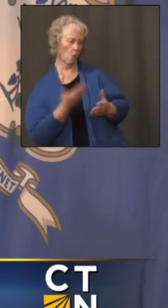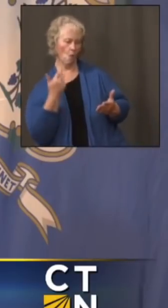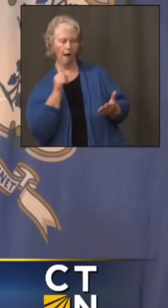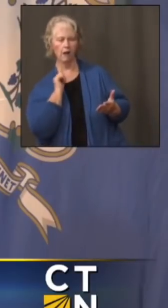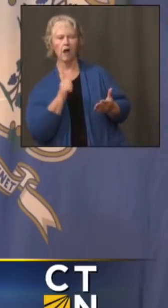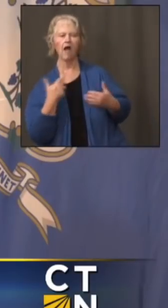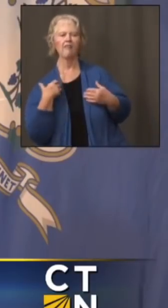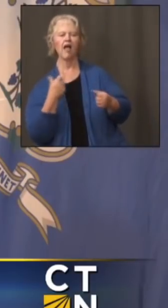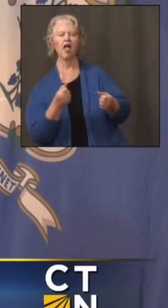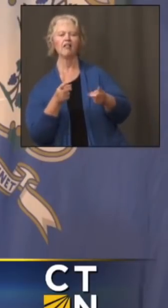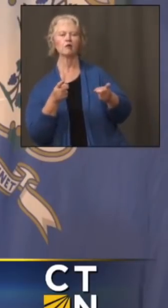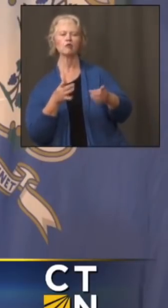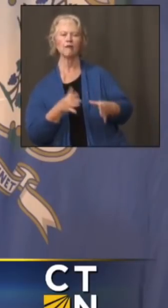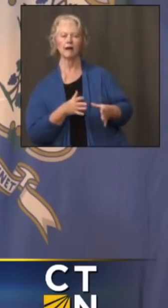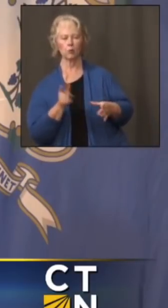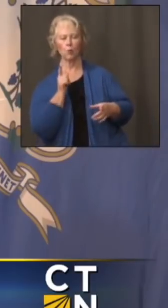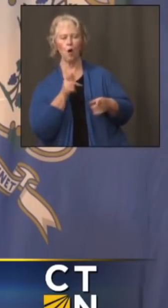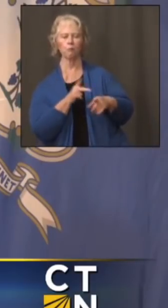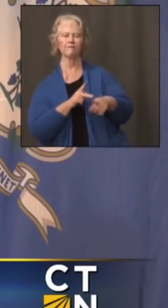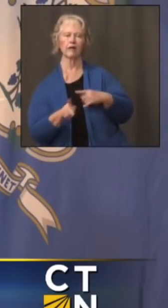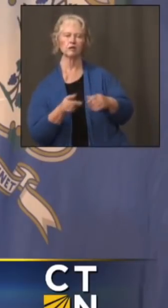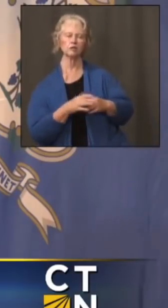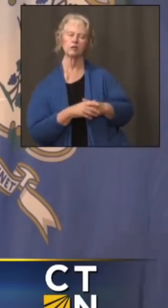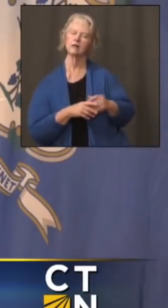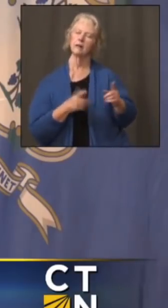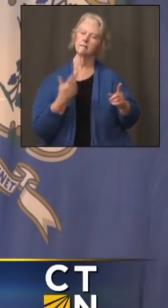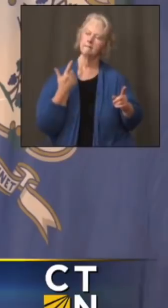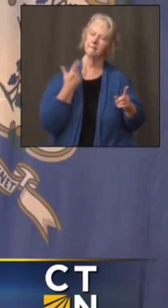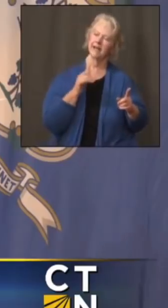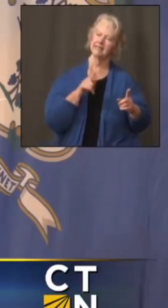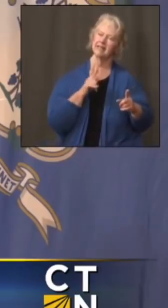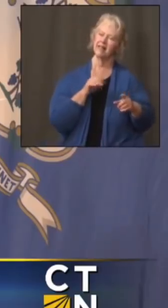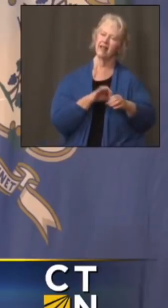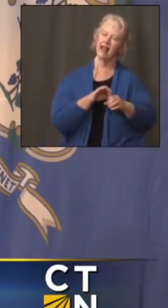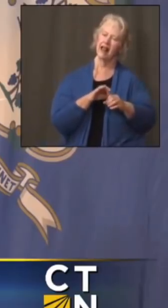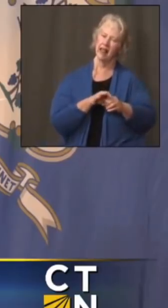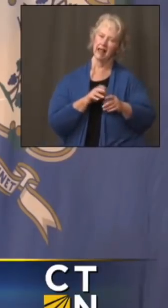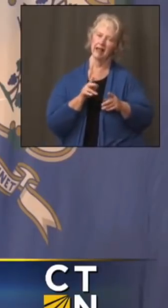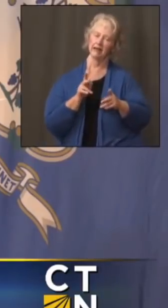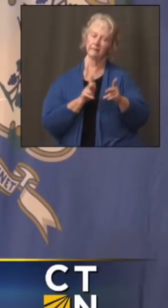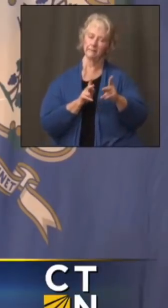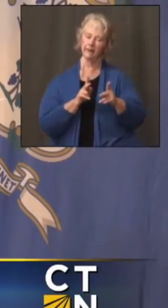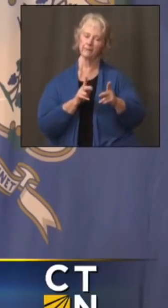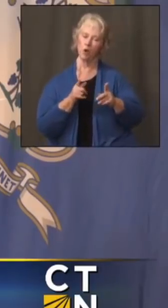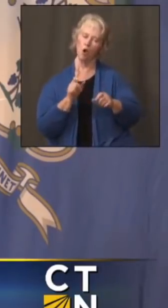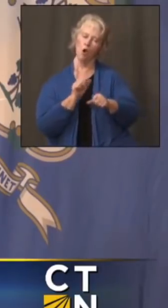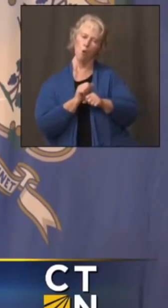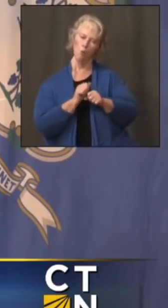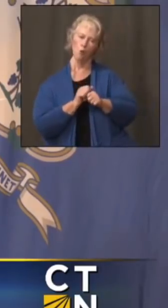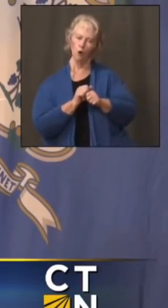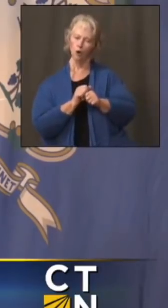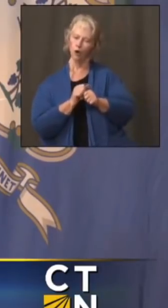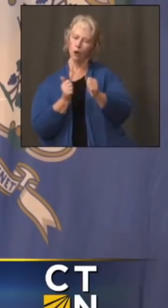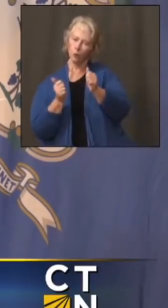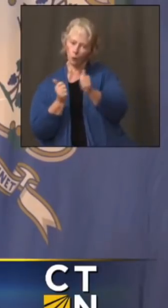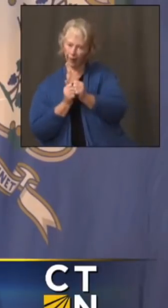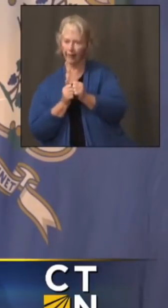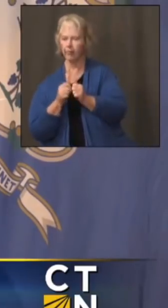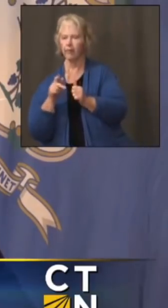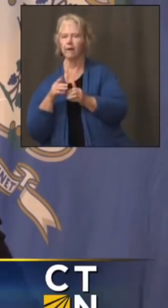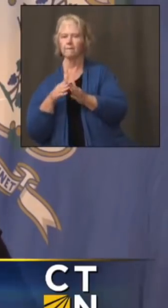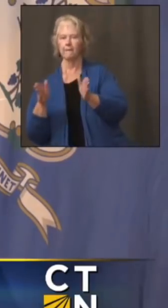the health directors? Why not the professionals? Because I think the elected officials working obviously with the public health